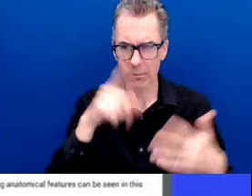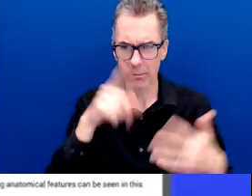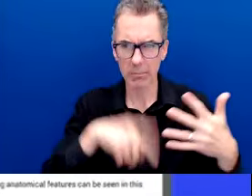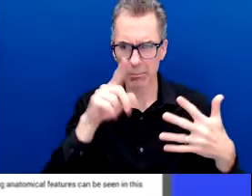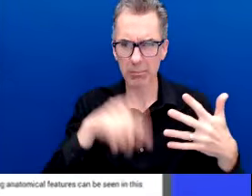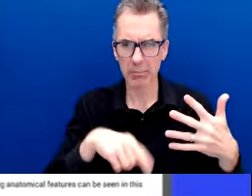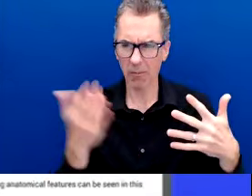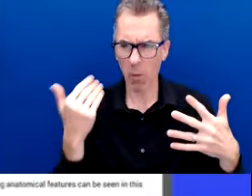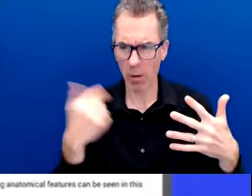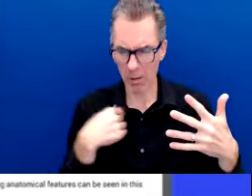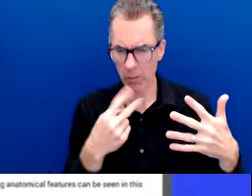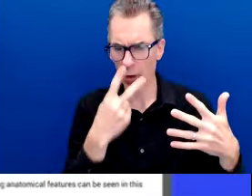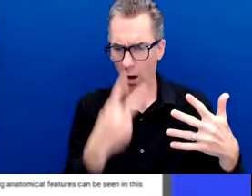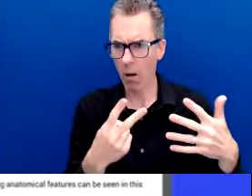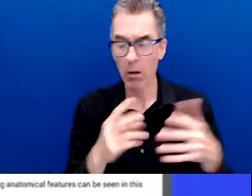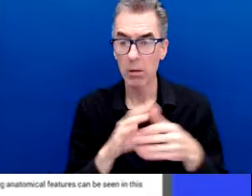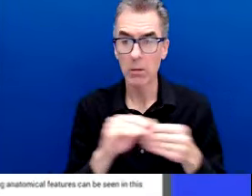where